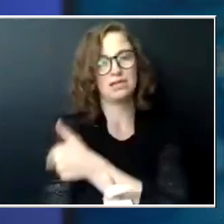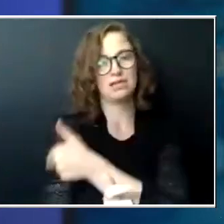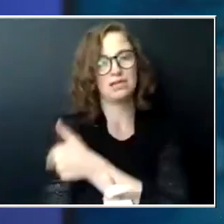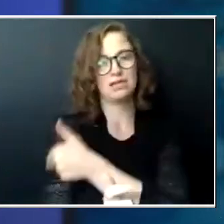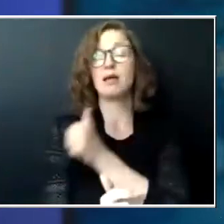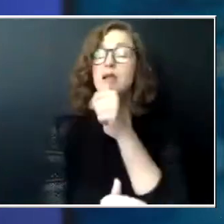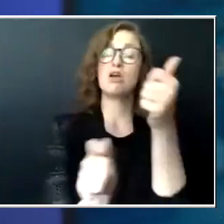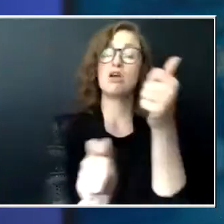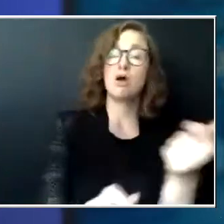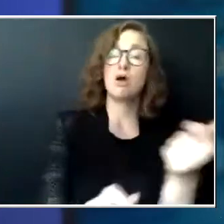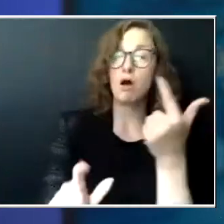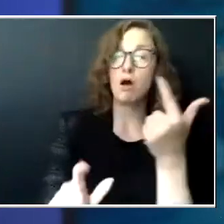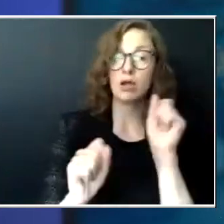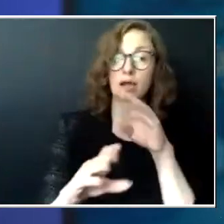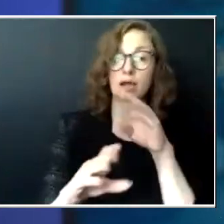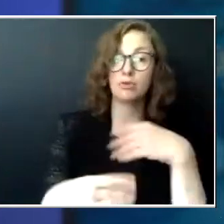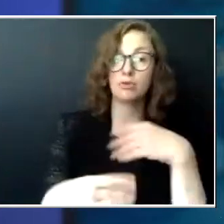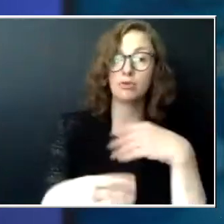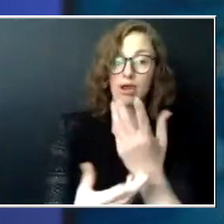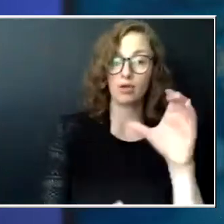certainly refer for CAR T.